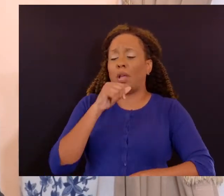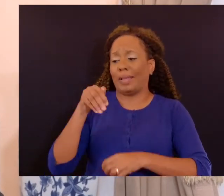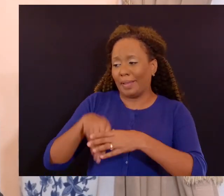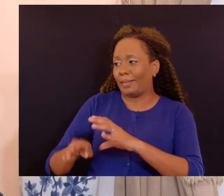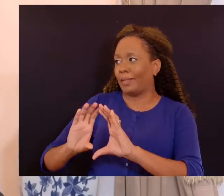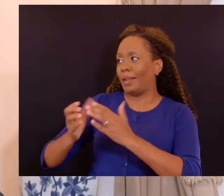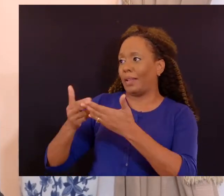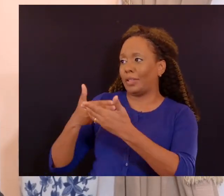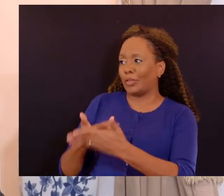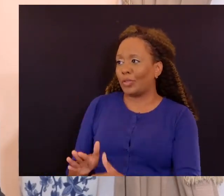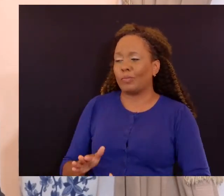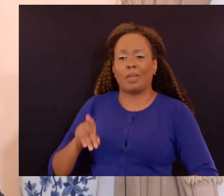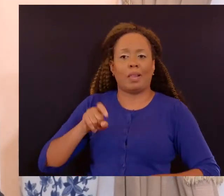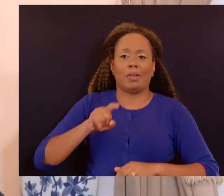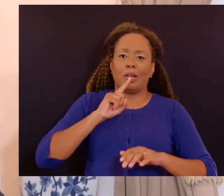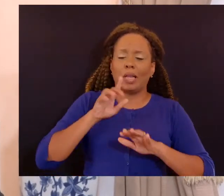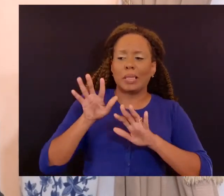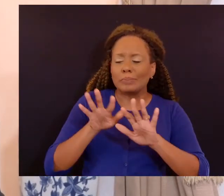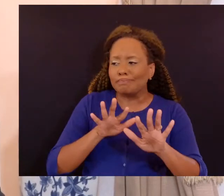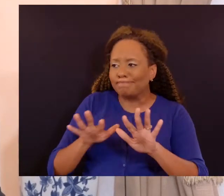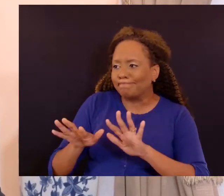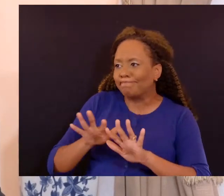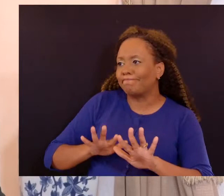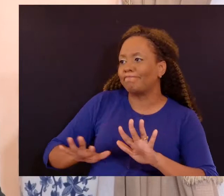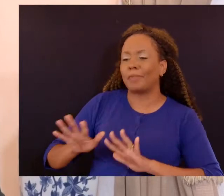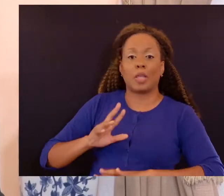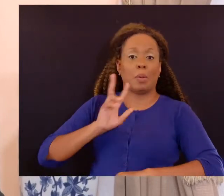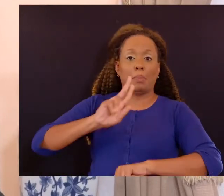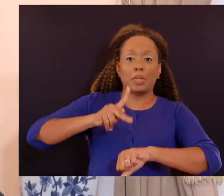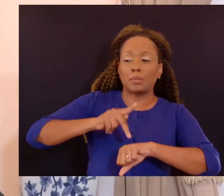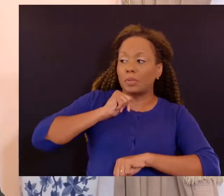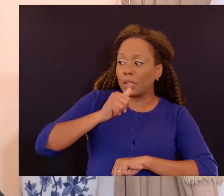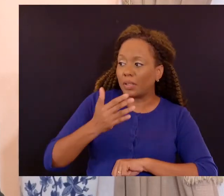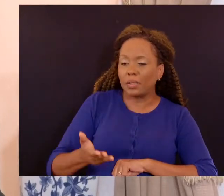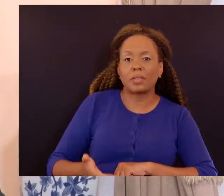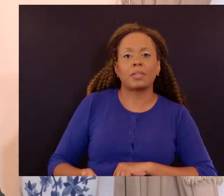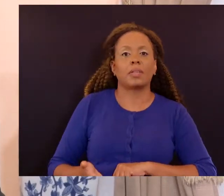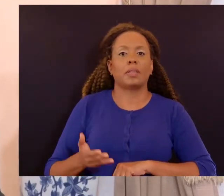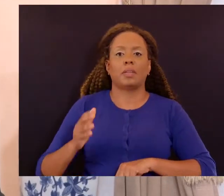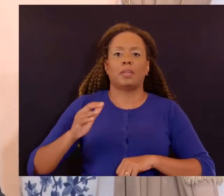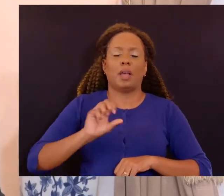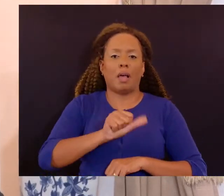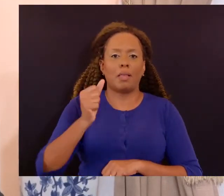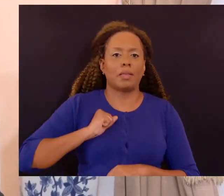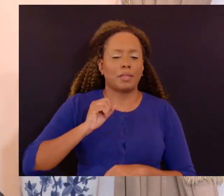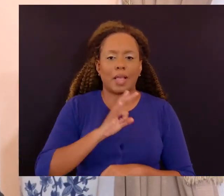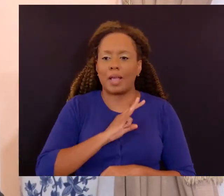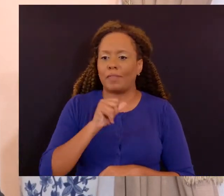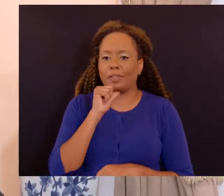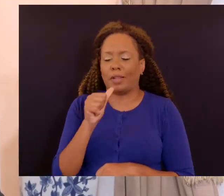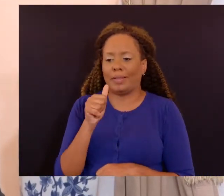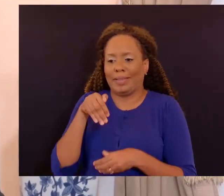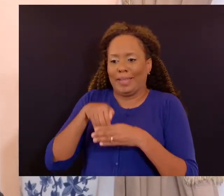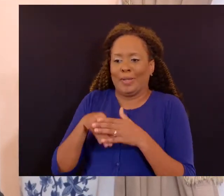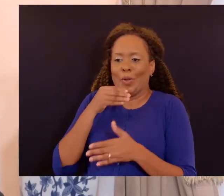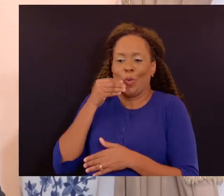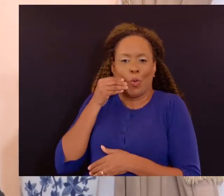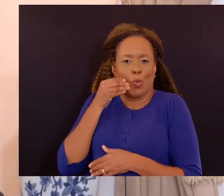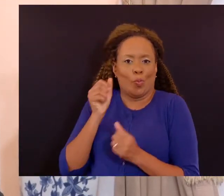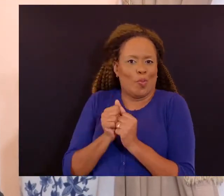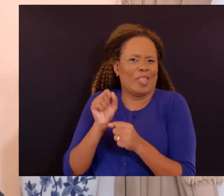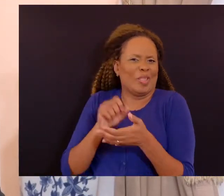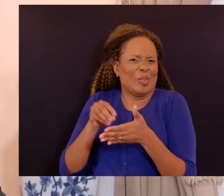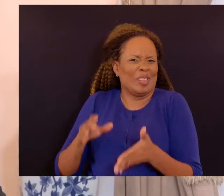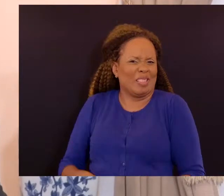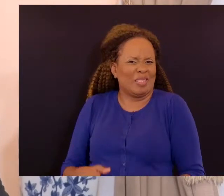and certainly under the watchful eye of our principals, our teachers, and even our ancillary staff at our various institutions for almost over